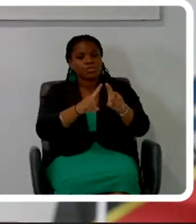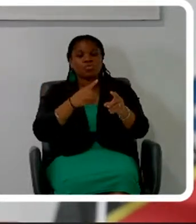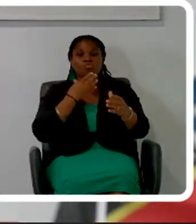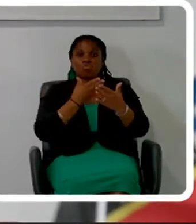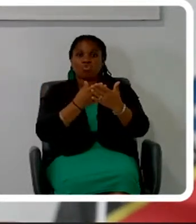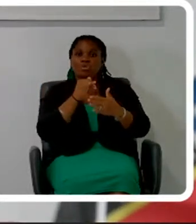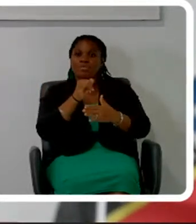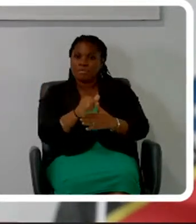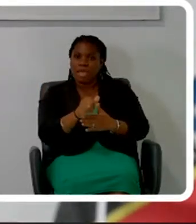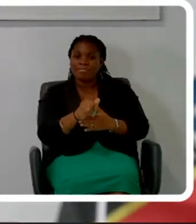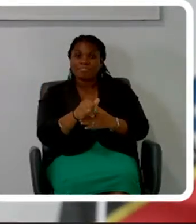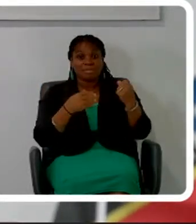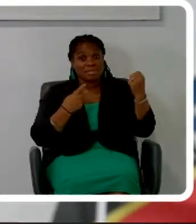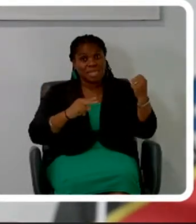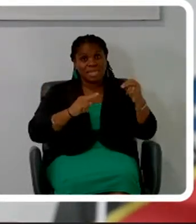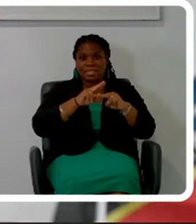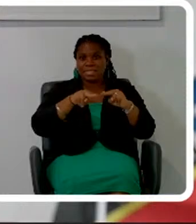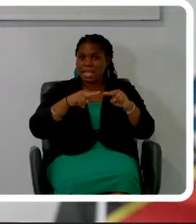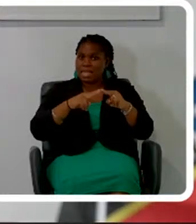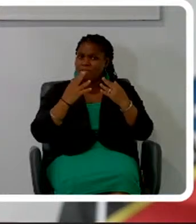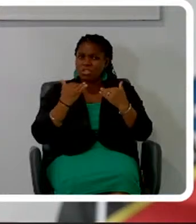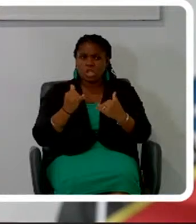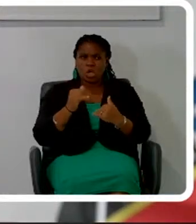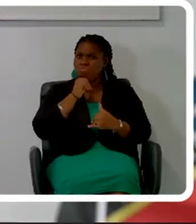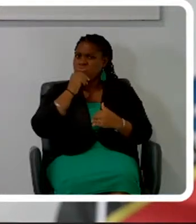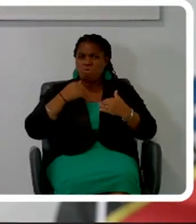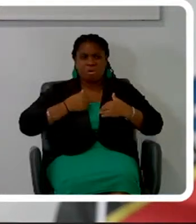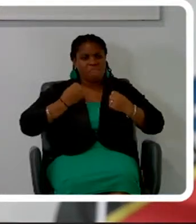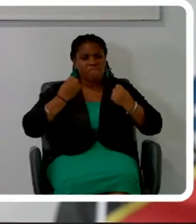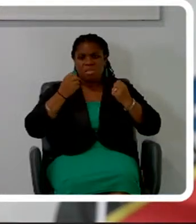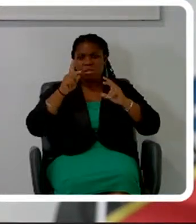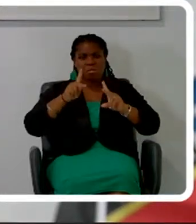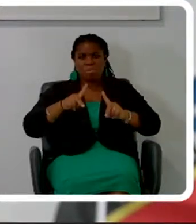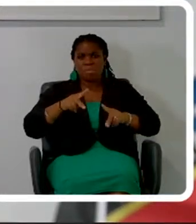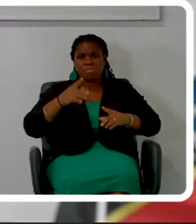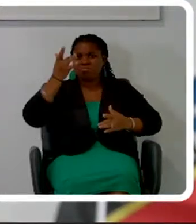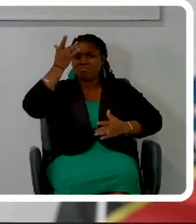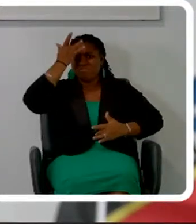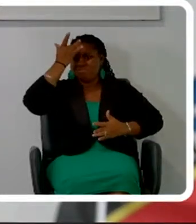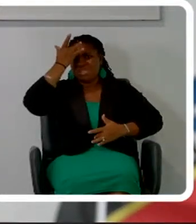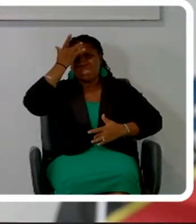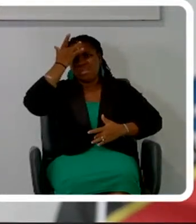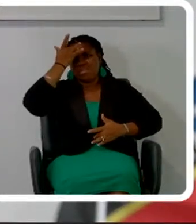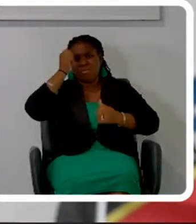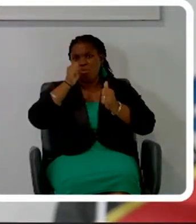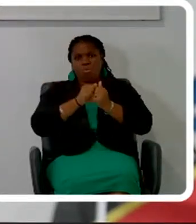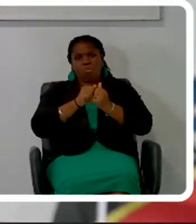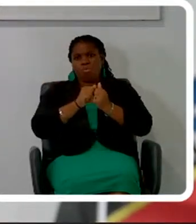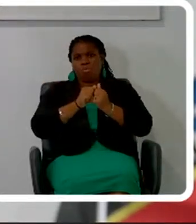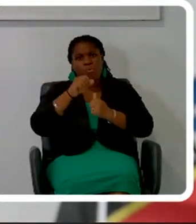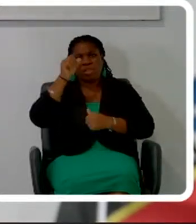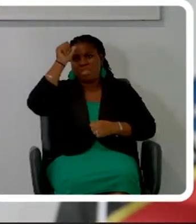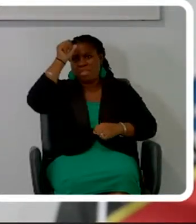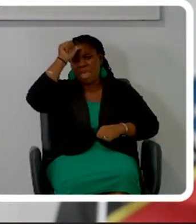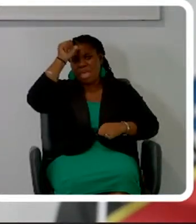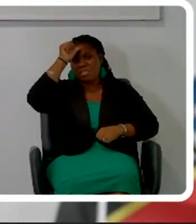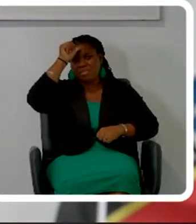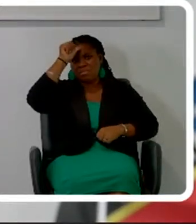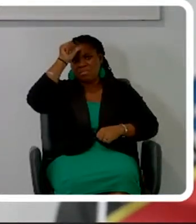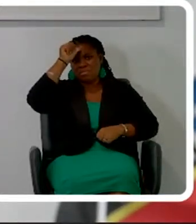transmission of HIV or AIDS from mother to child. That is a significant